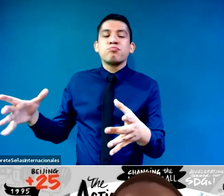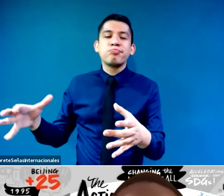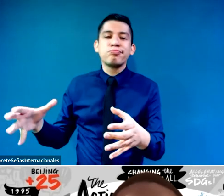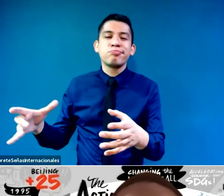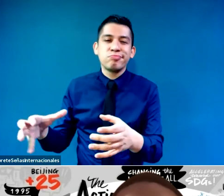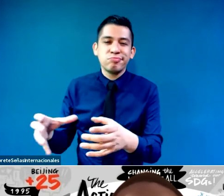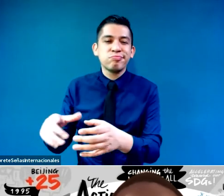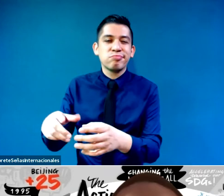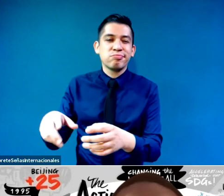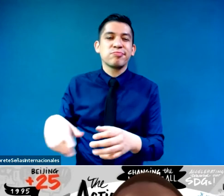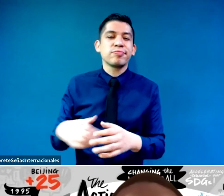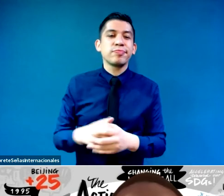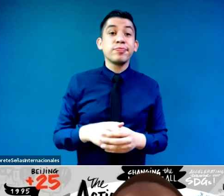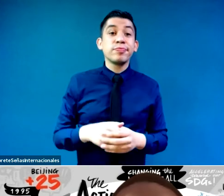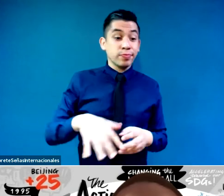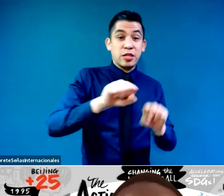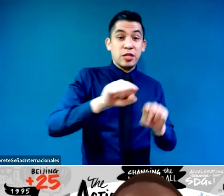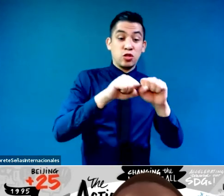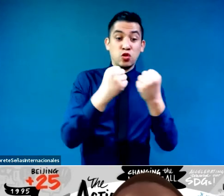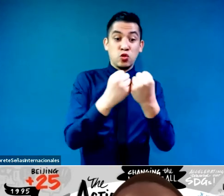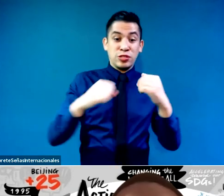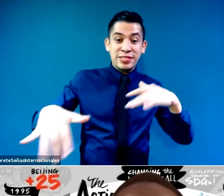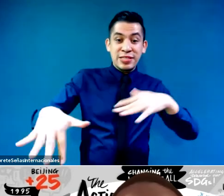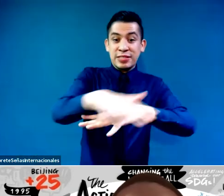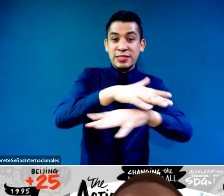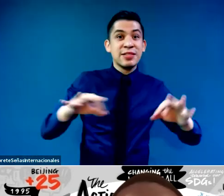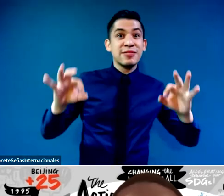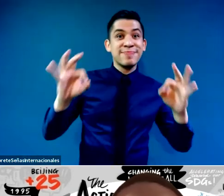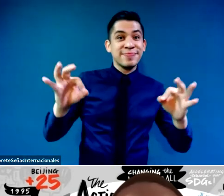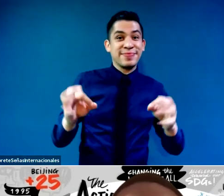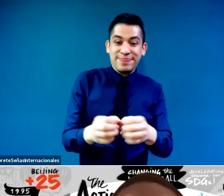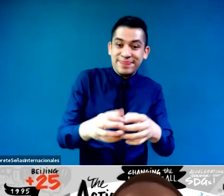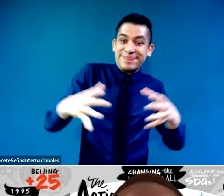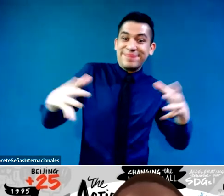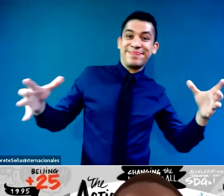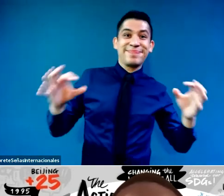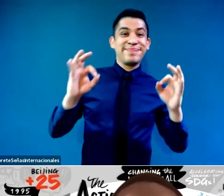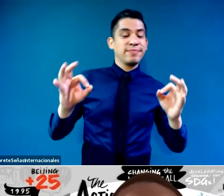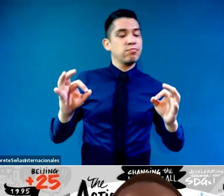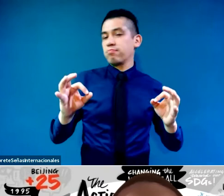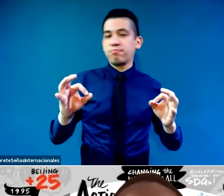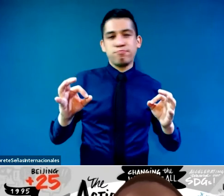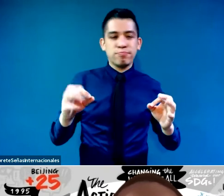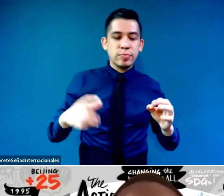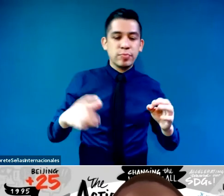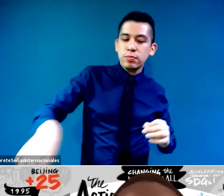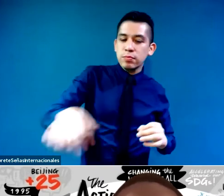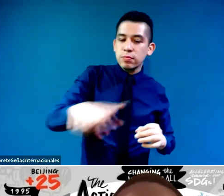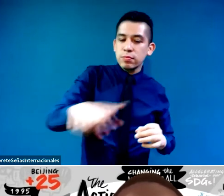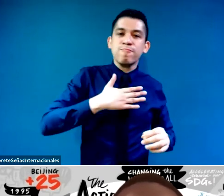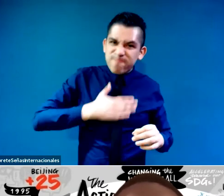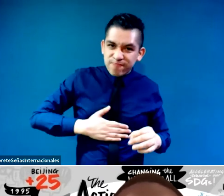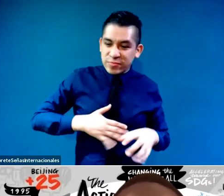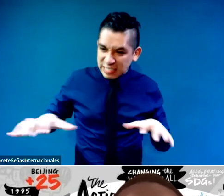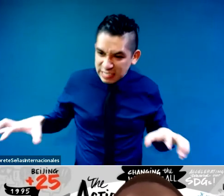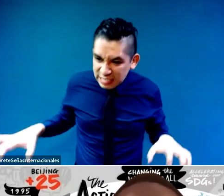with a vision that refuses to accept the current state of play, that is bold, transformational, and seeks